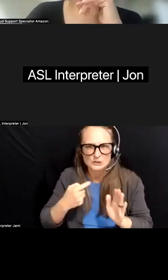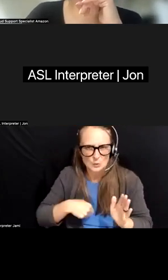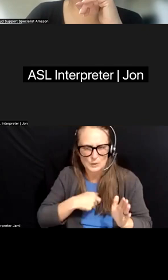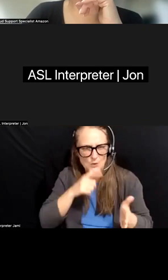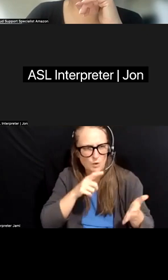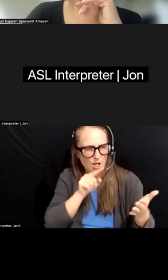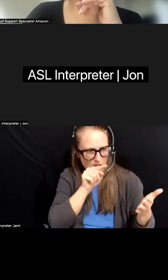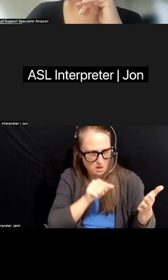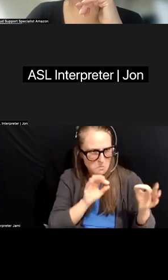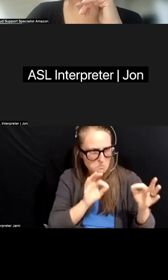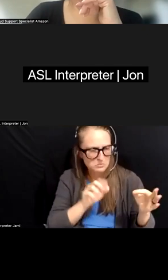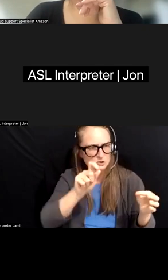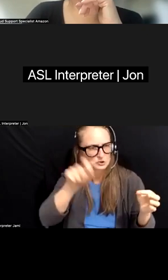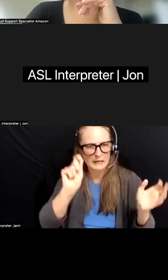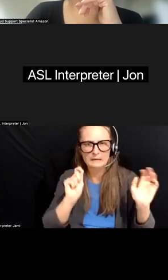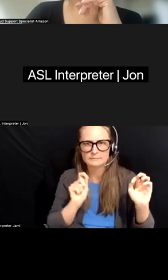you're completing as needed.